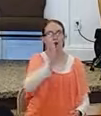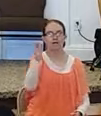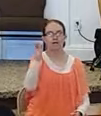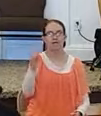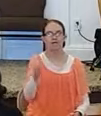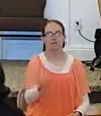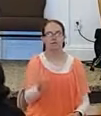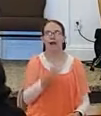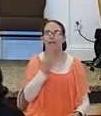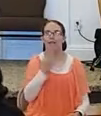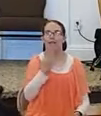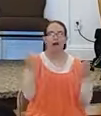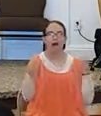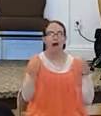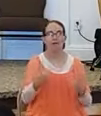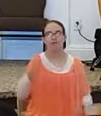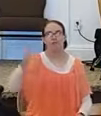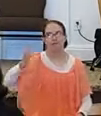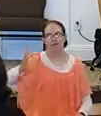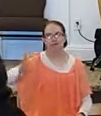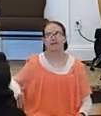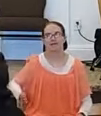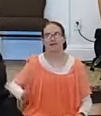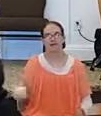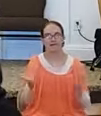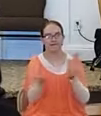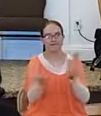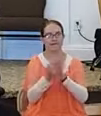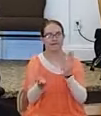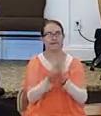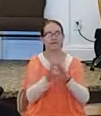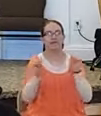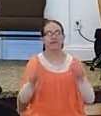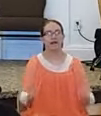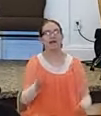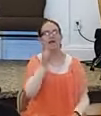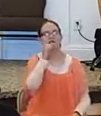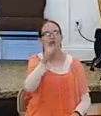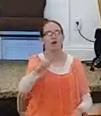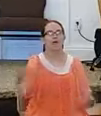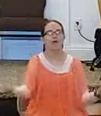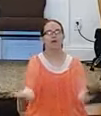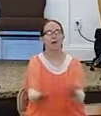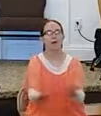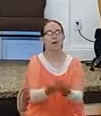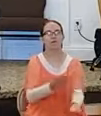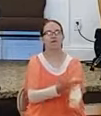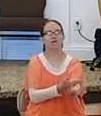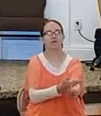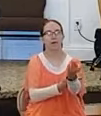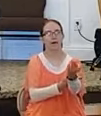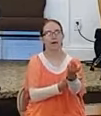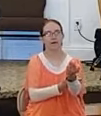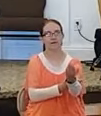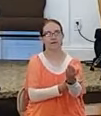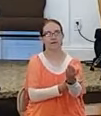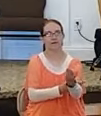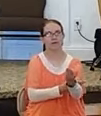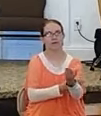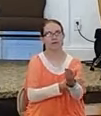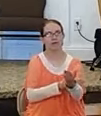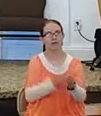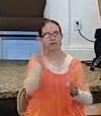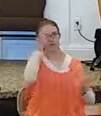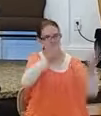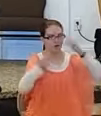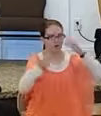was sure glad to have him on my side. Hallelujah. Oh, can I tell somebody here this morning, amen, that when the turmoil of